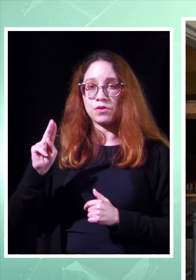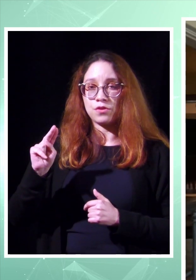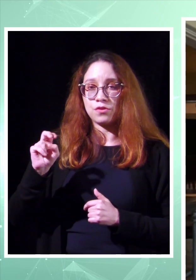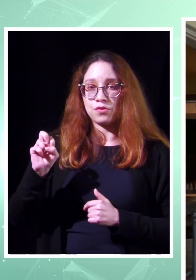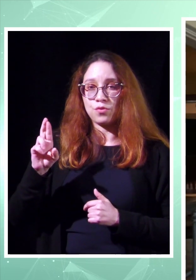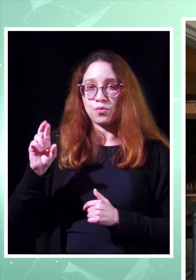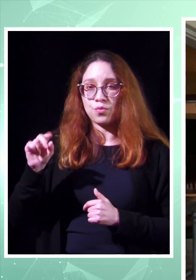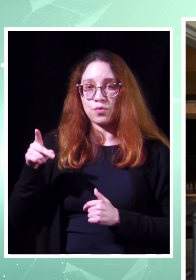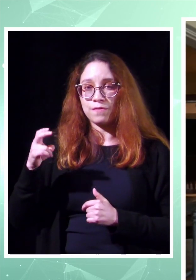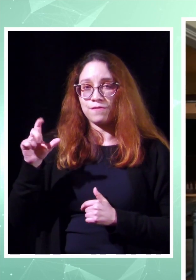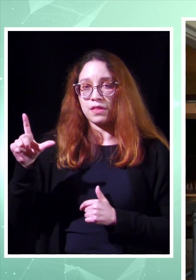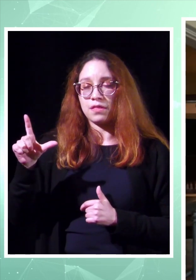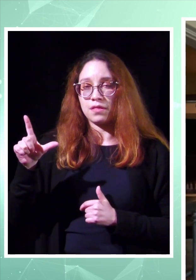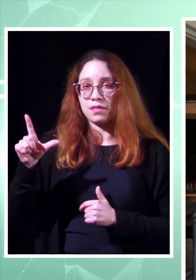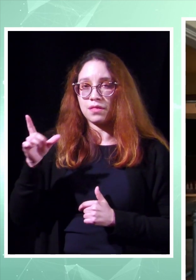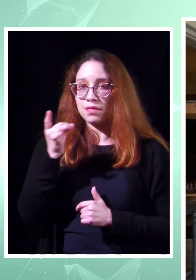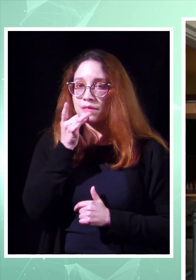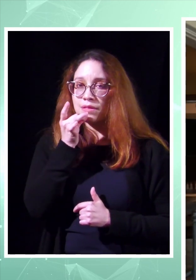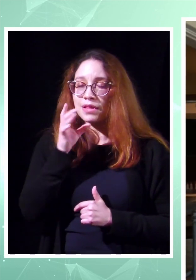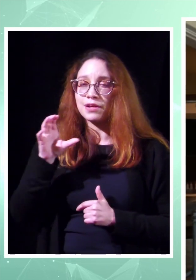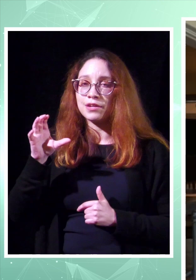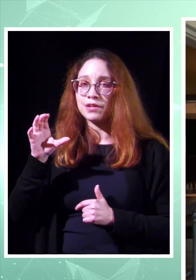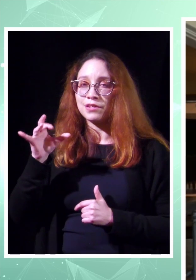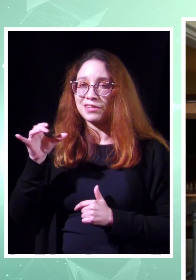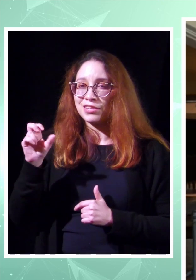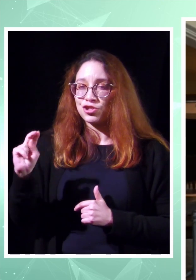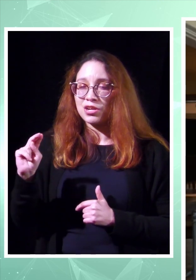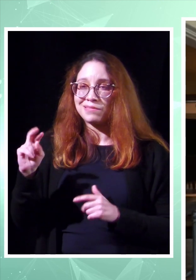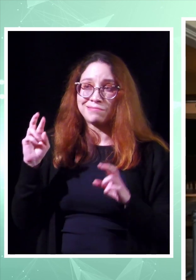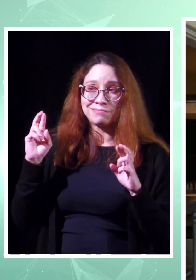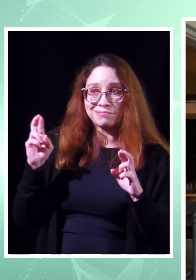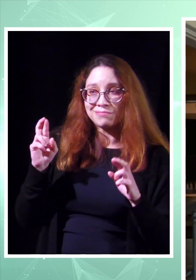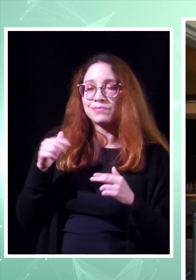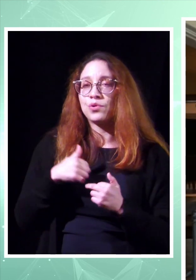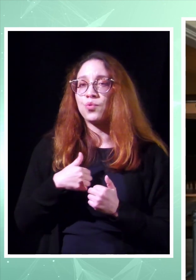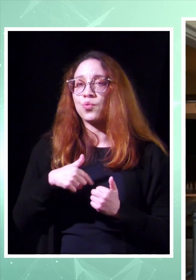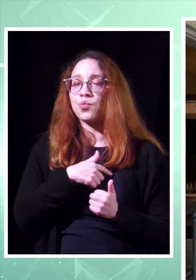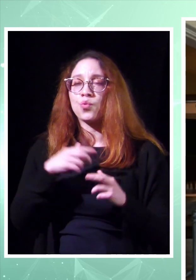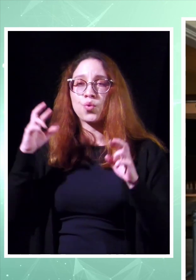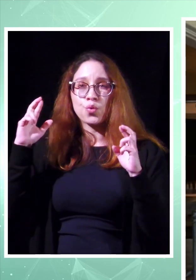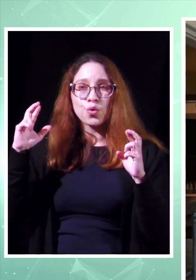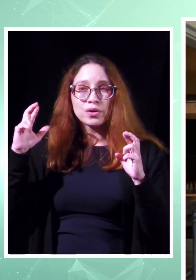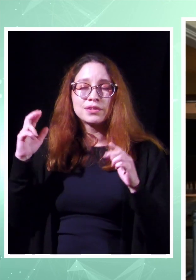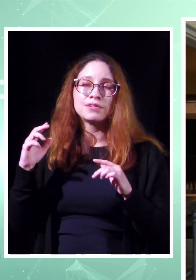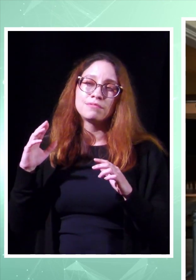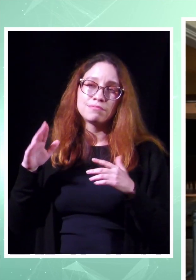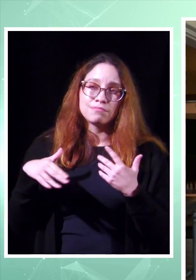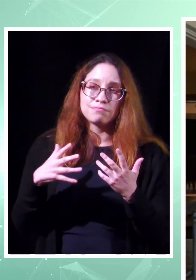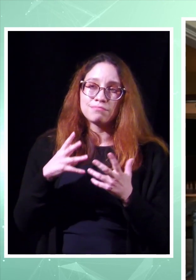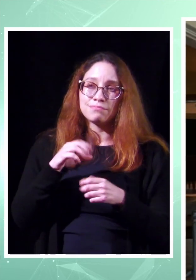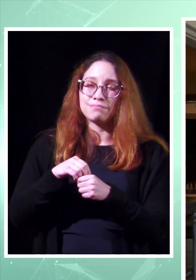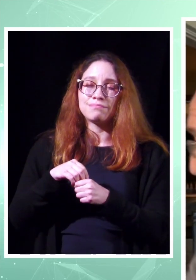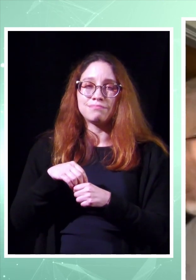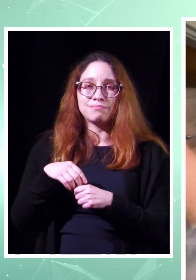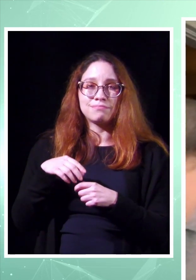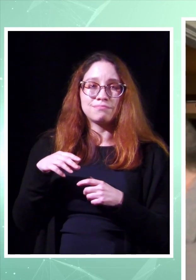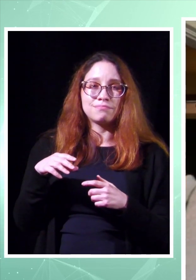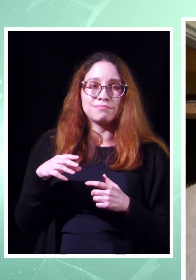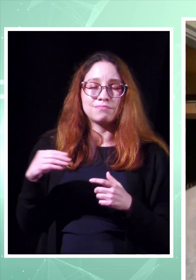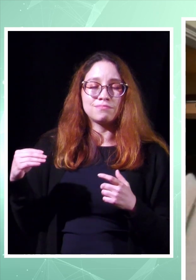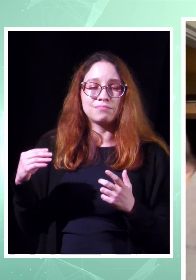is a future hopeful, something that we hope to be able to make prime time.